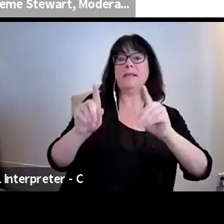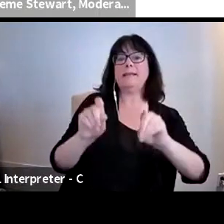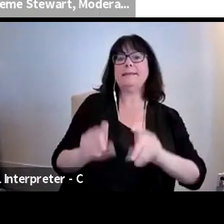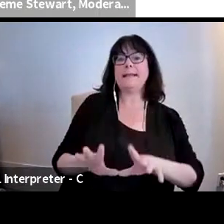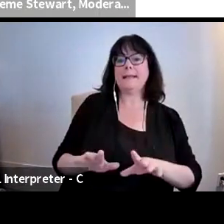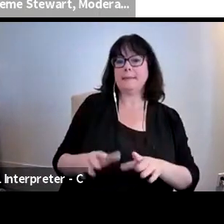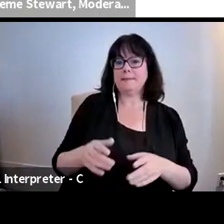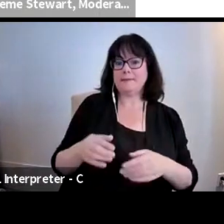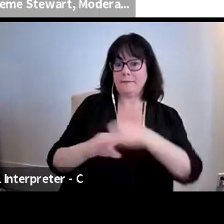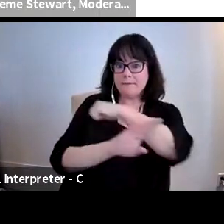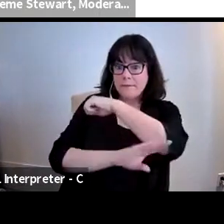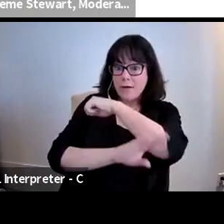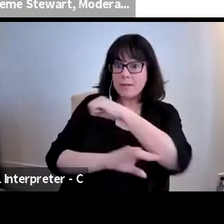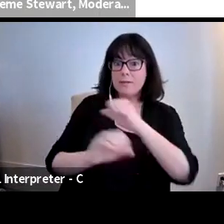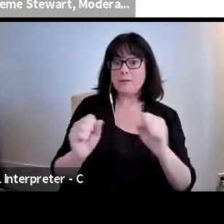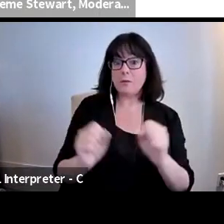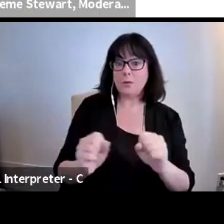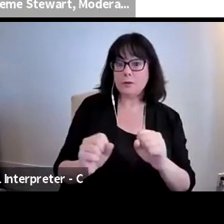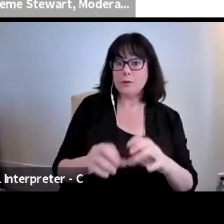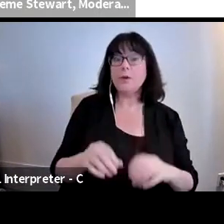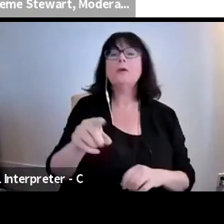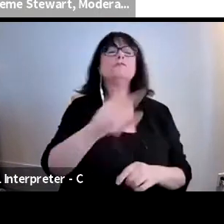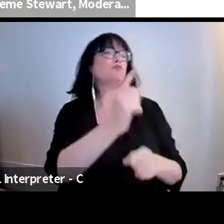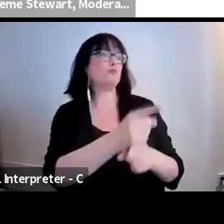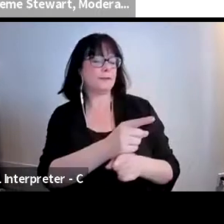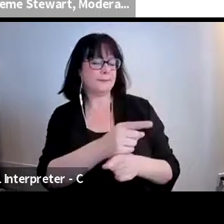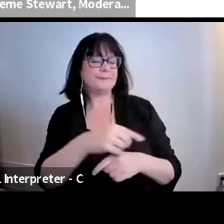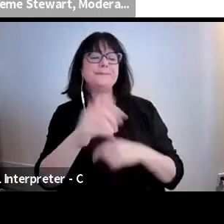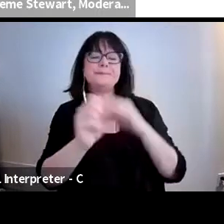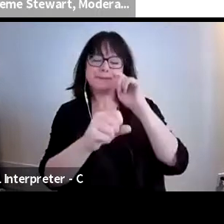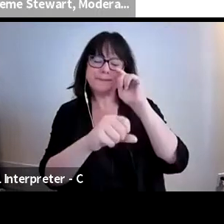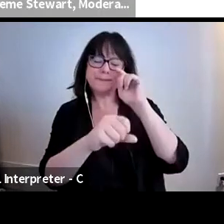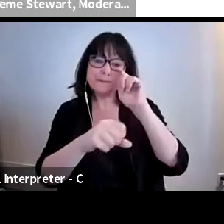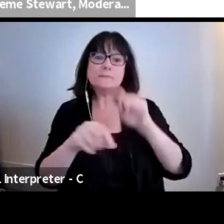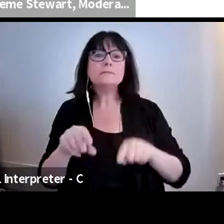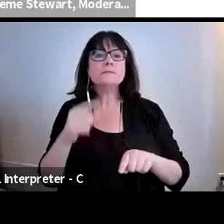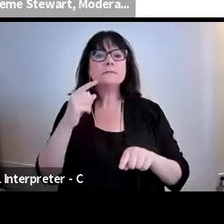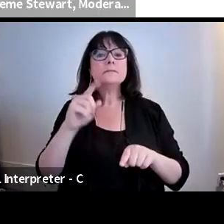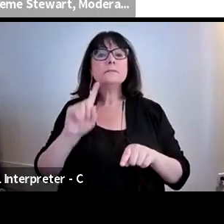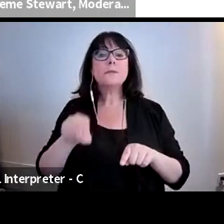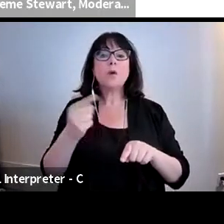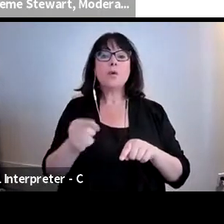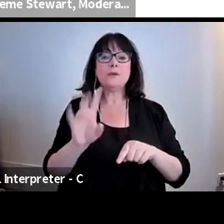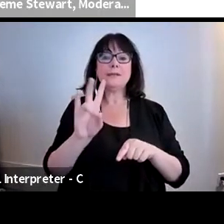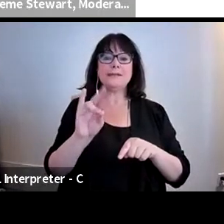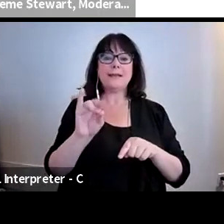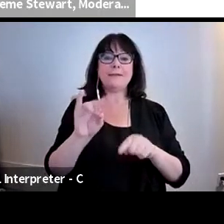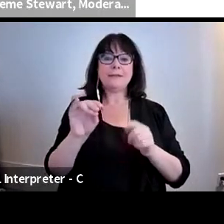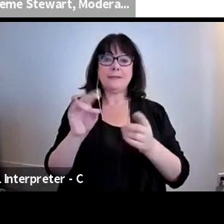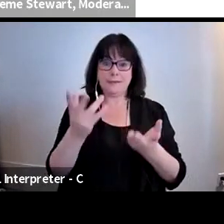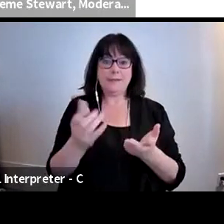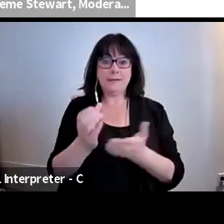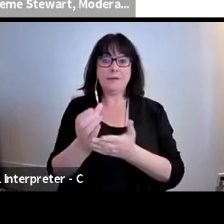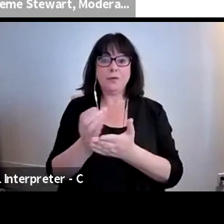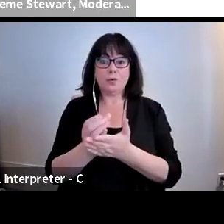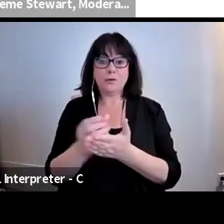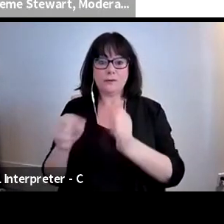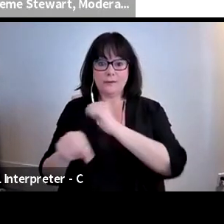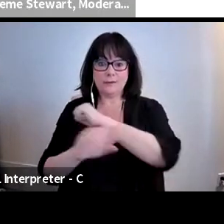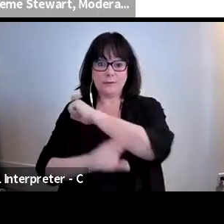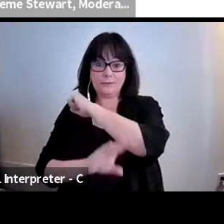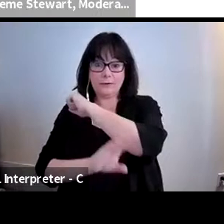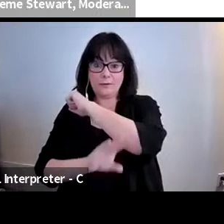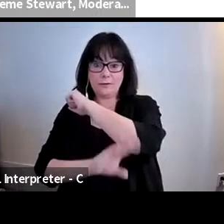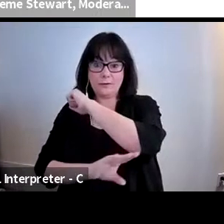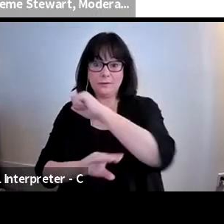Right. So for fall, we know that only 70 courses, 70 out of well over 3,000 courses,